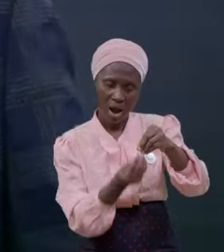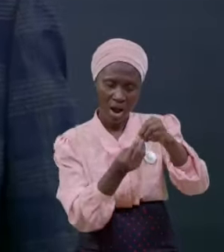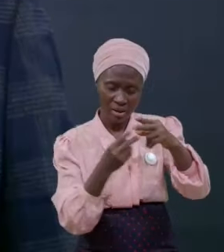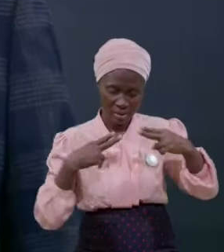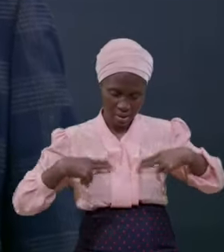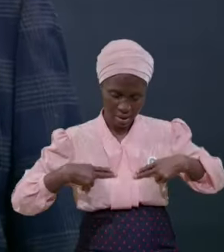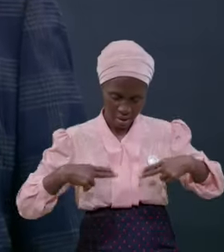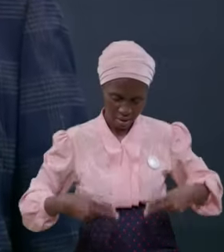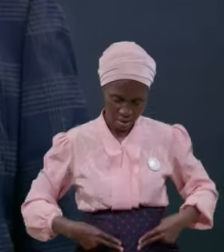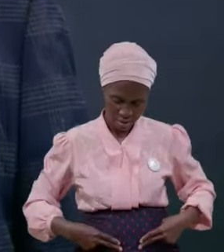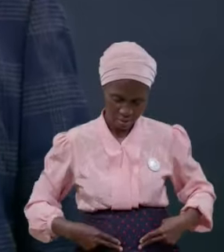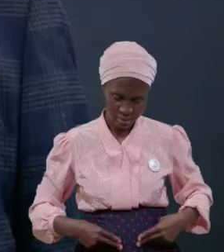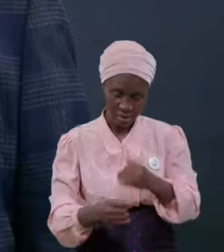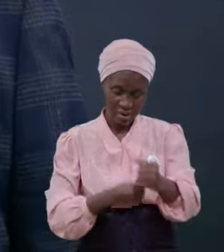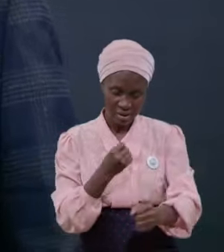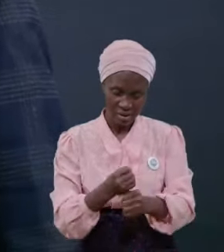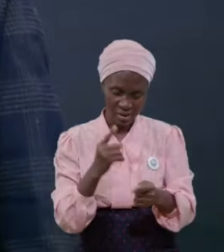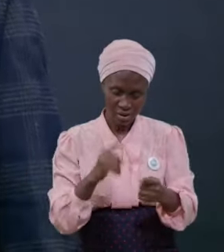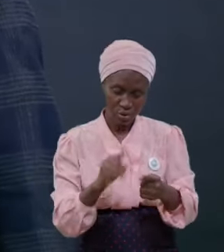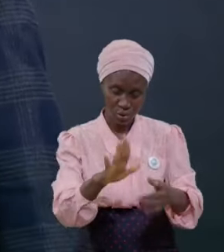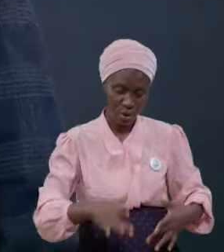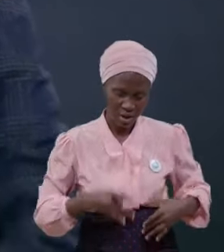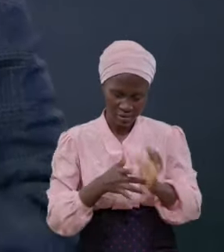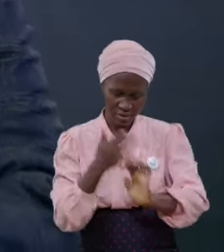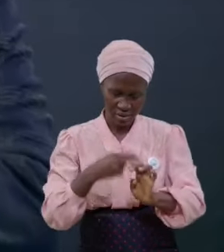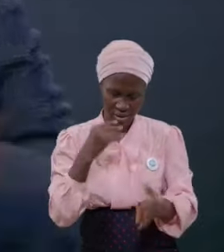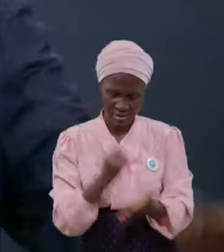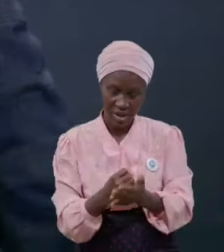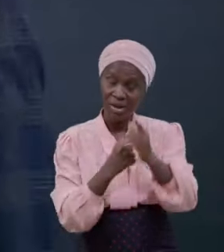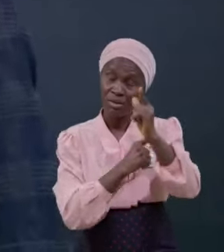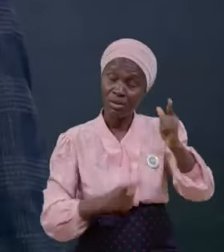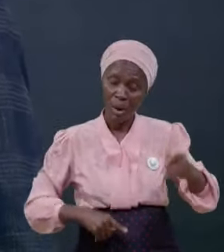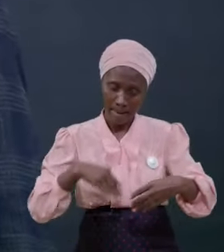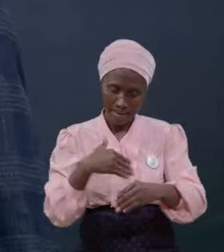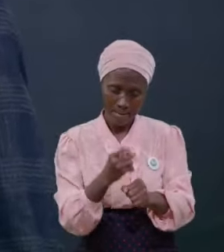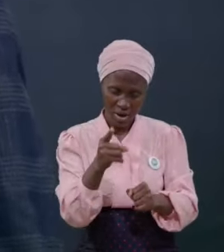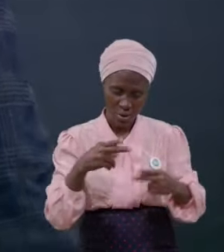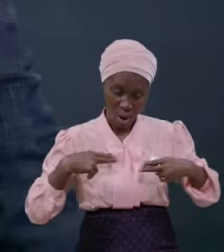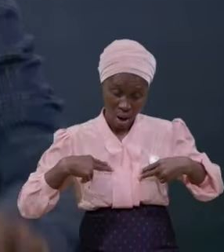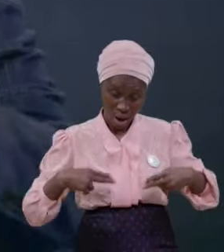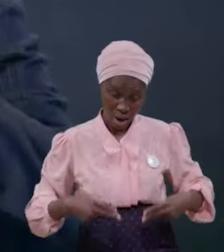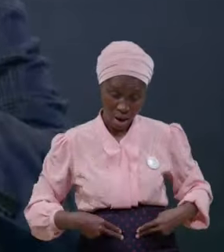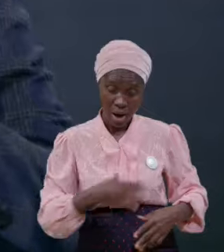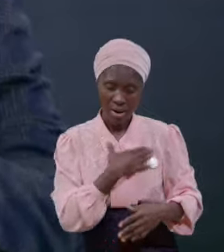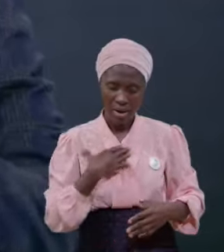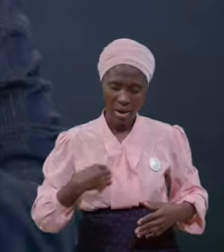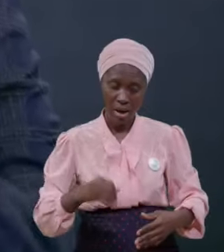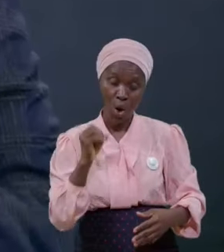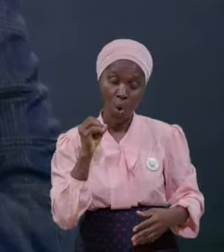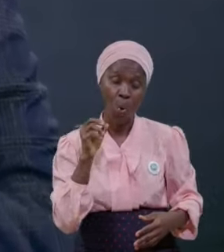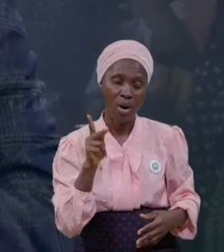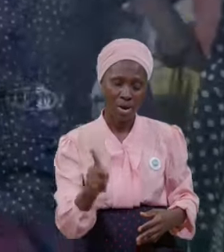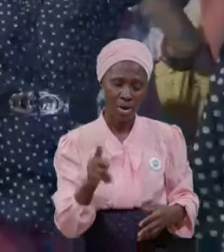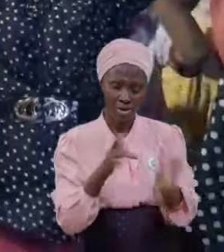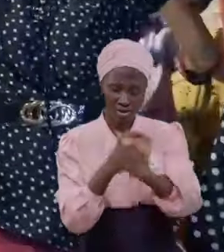healthy and sound. And the Lord make you do whatever you could not do before. He has made you